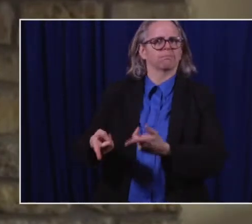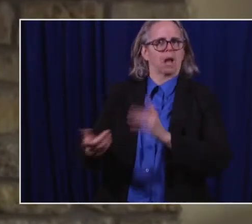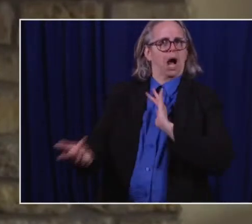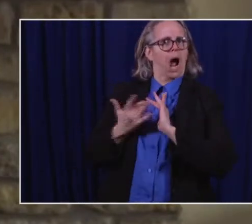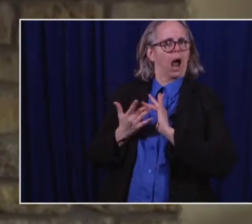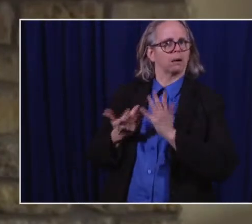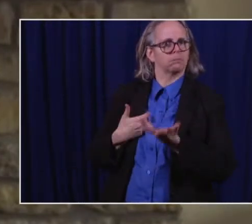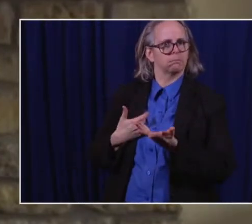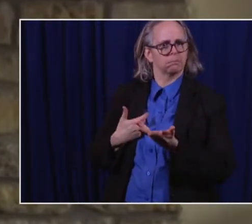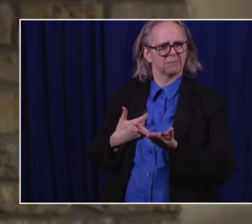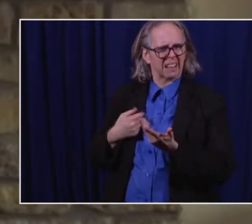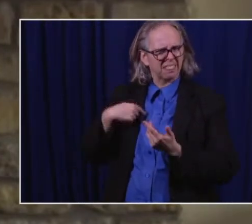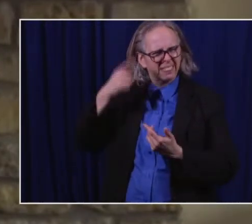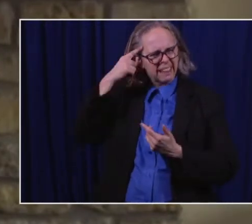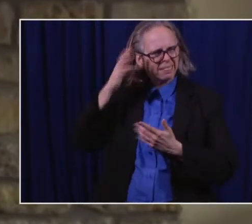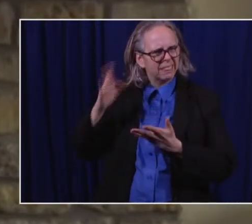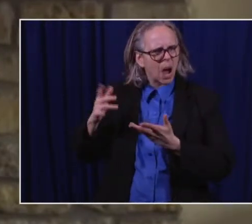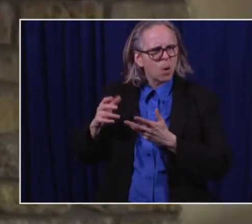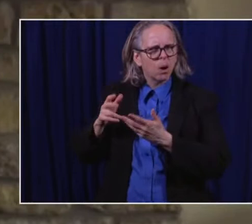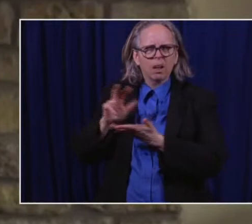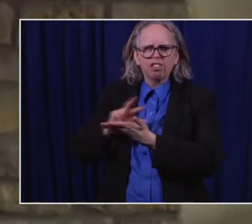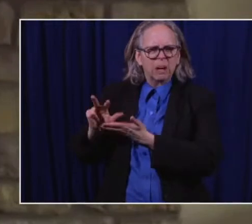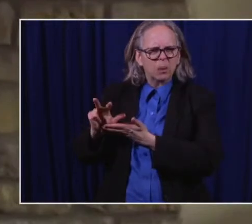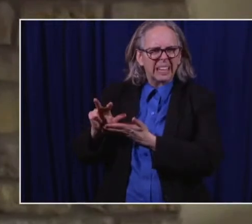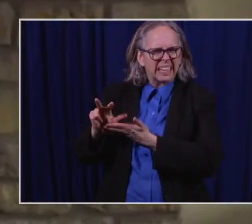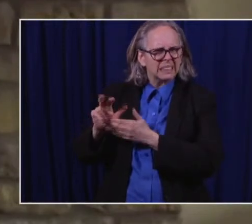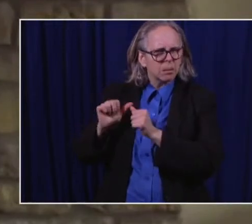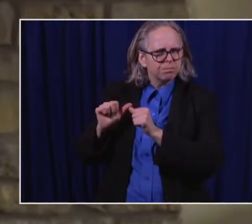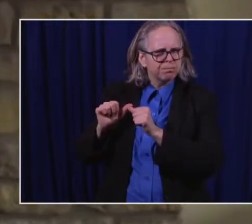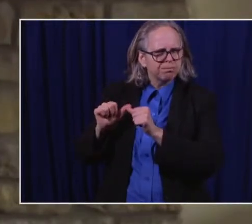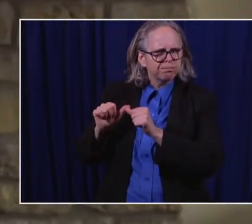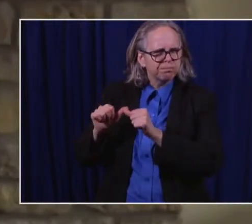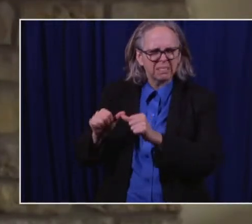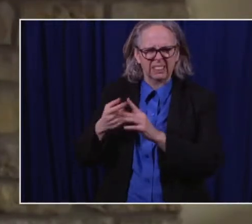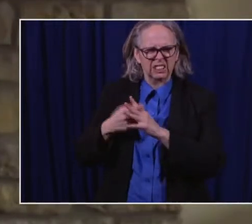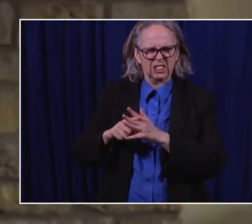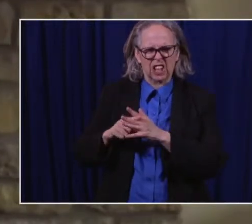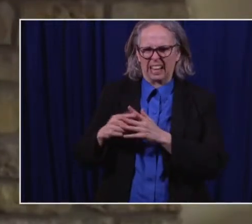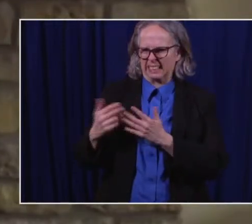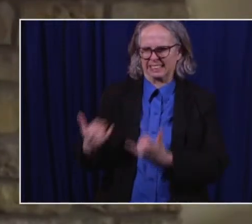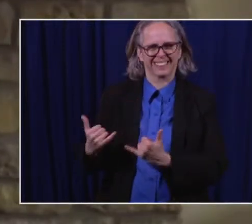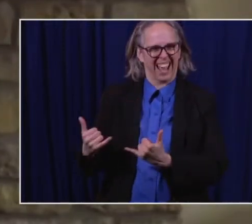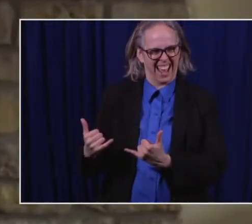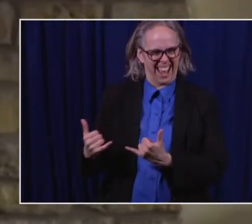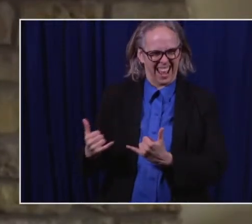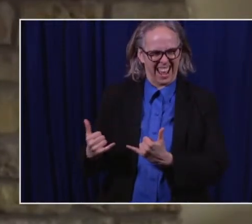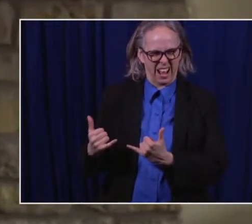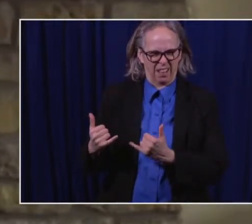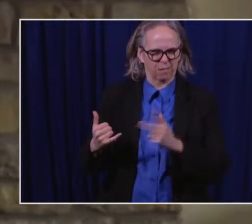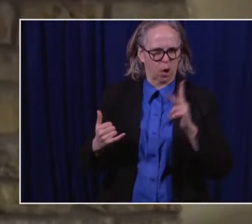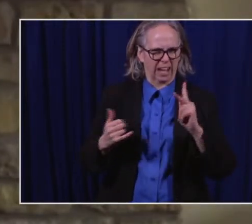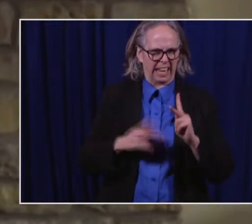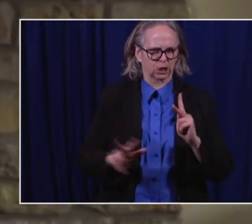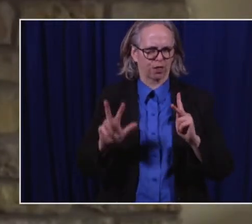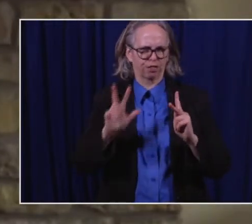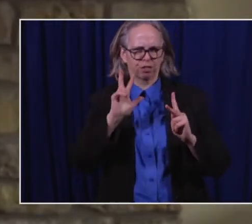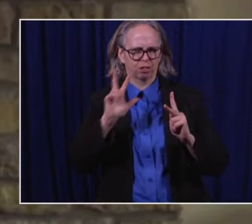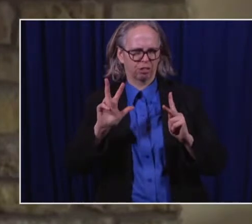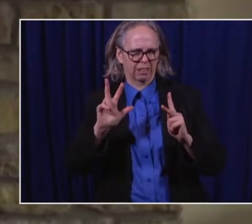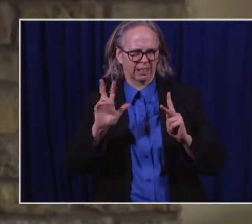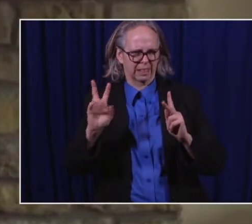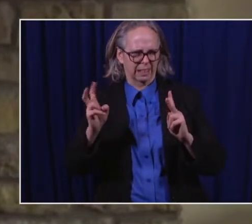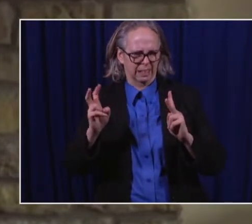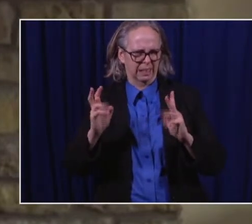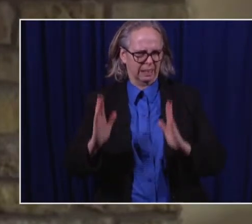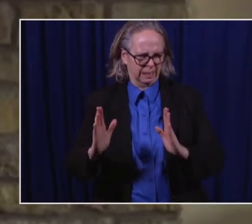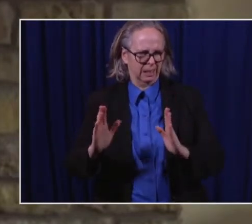think, 3 weeks. So they started on Thursday, K through 3. And the idea is to get K through 3 back in quickly,